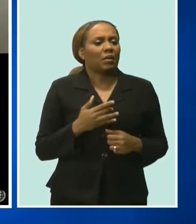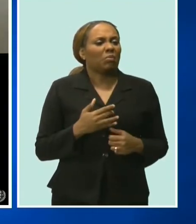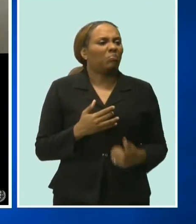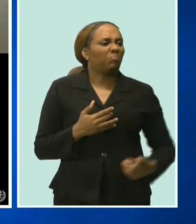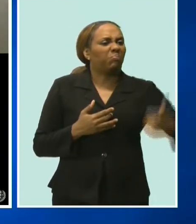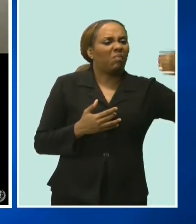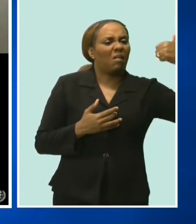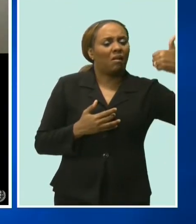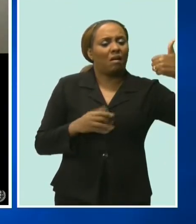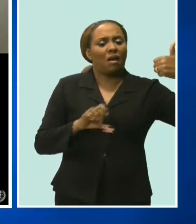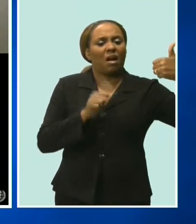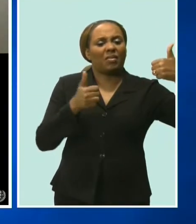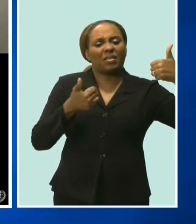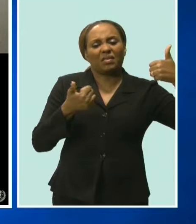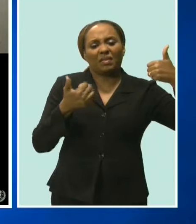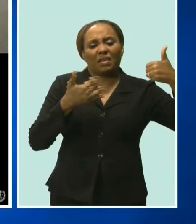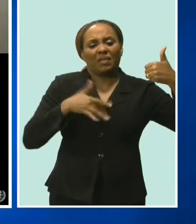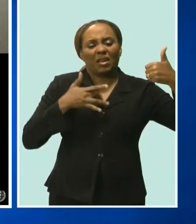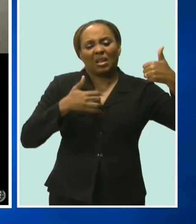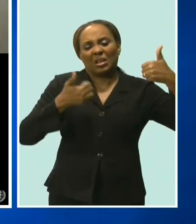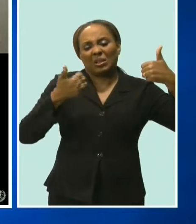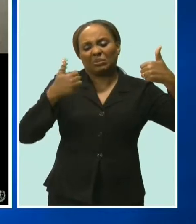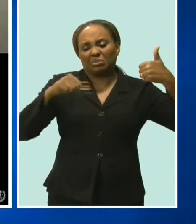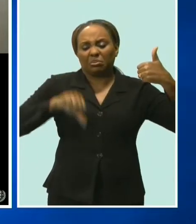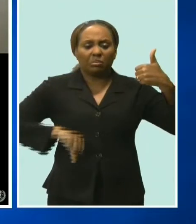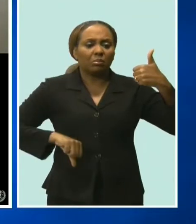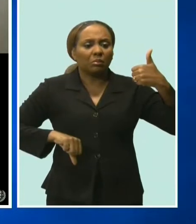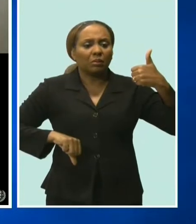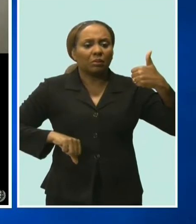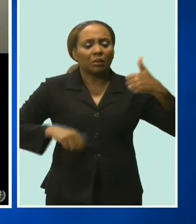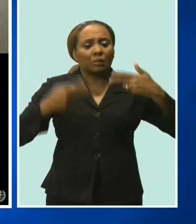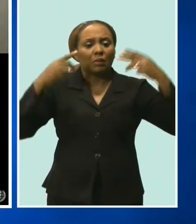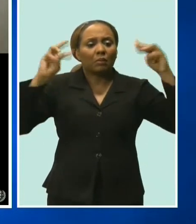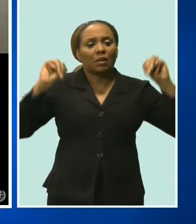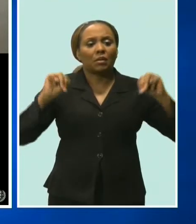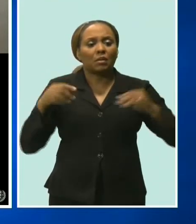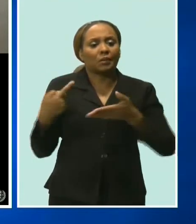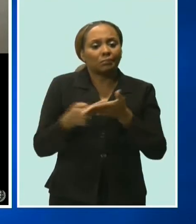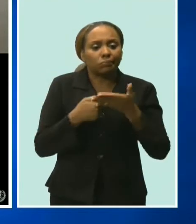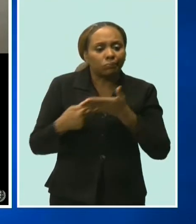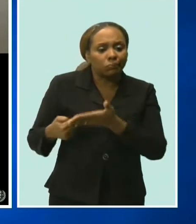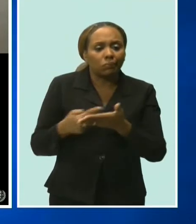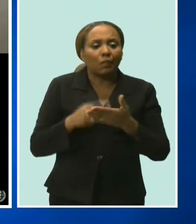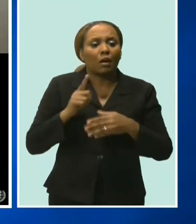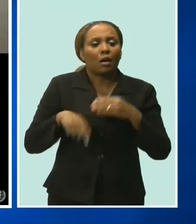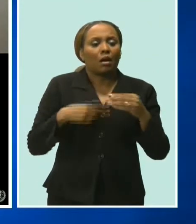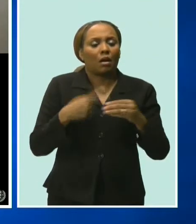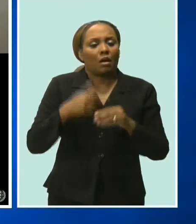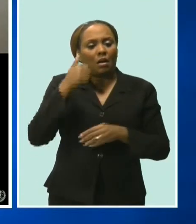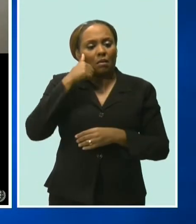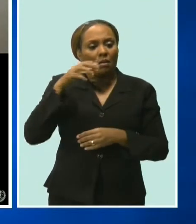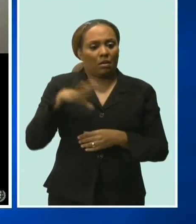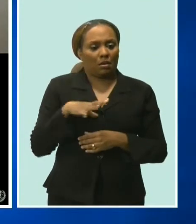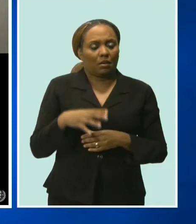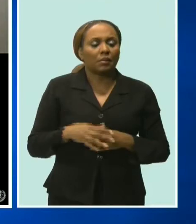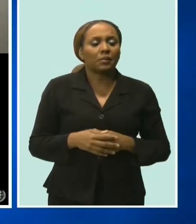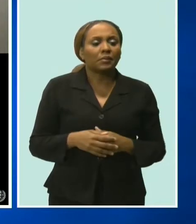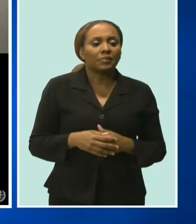says this cannot continue. The Prime Minister was one of the panelists of the high-level political forum Women Rise for